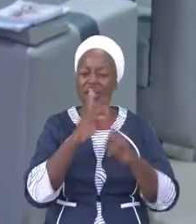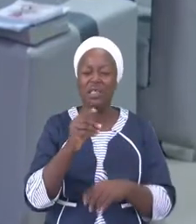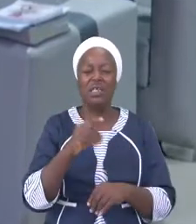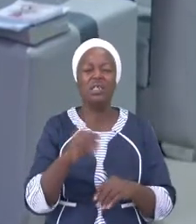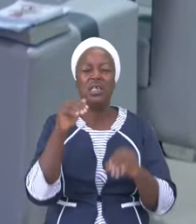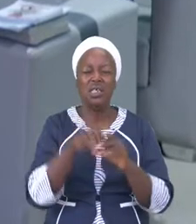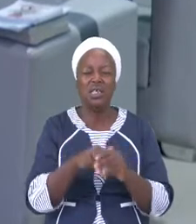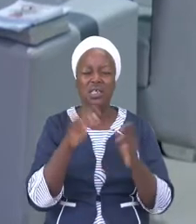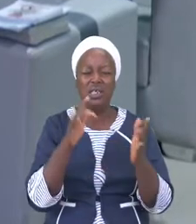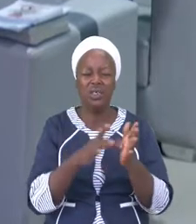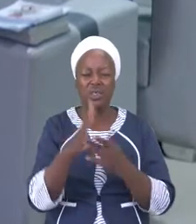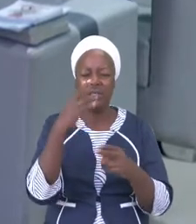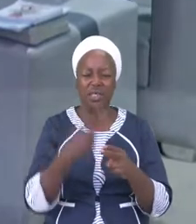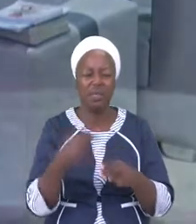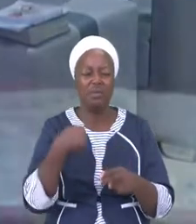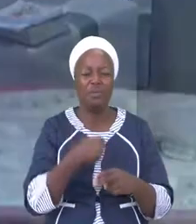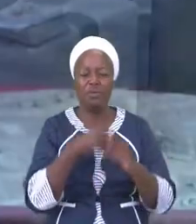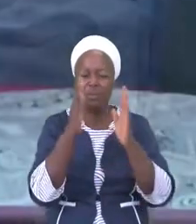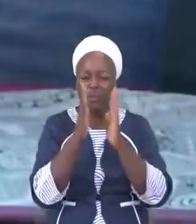Jesus' name we pray.